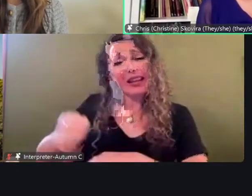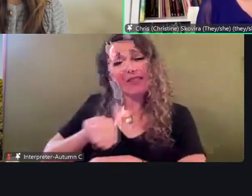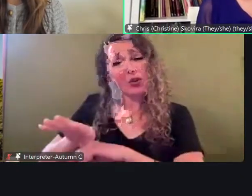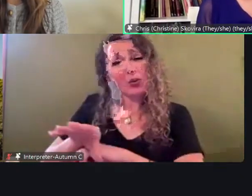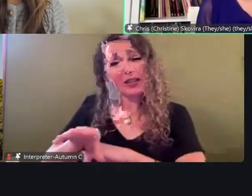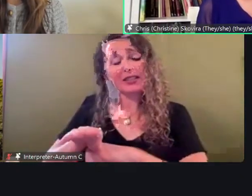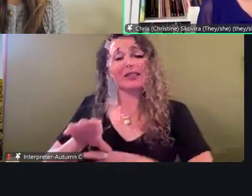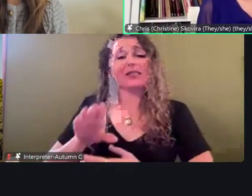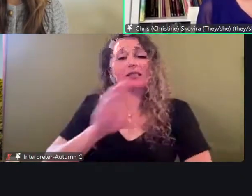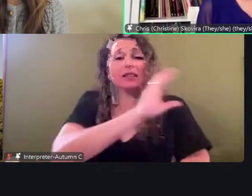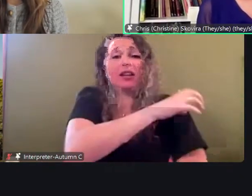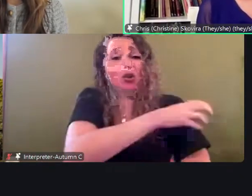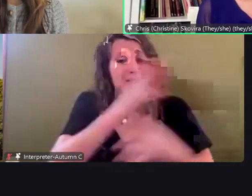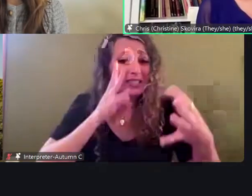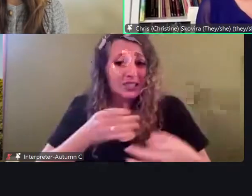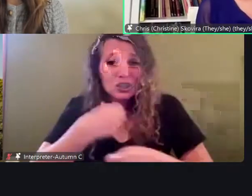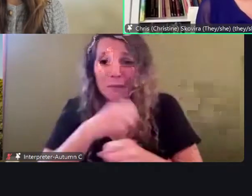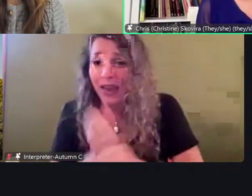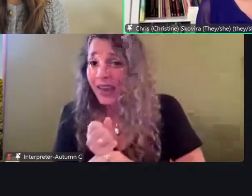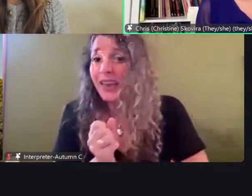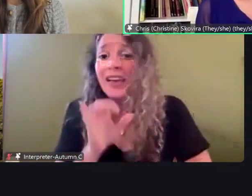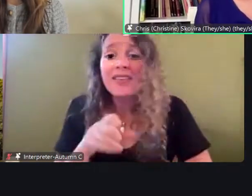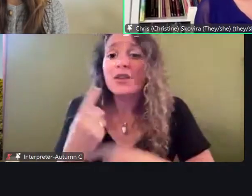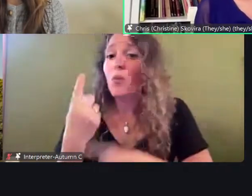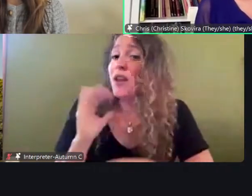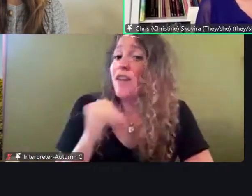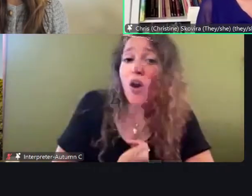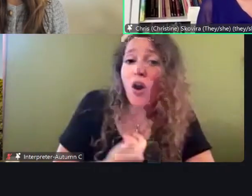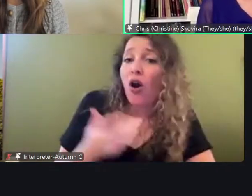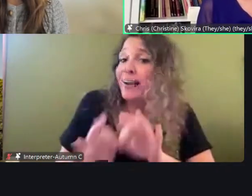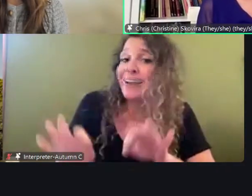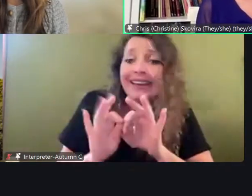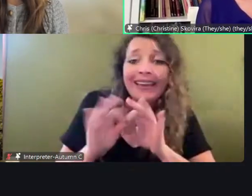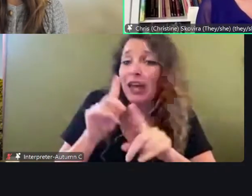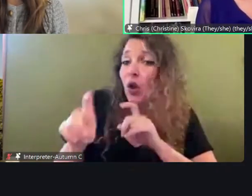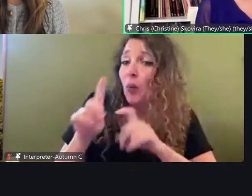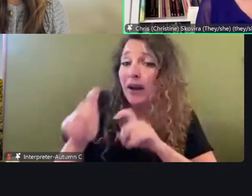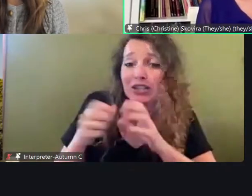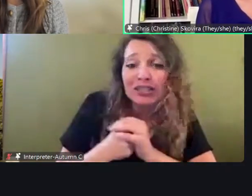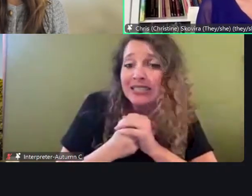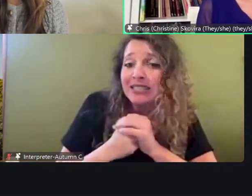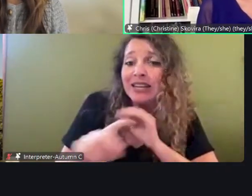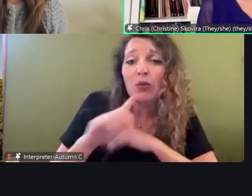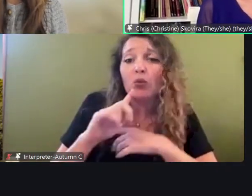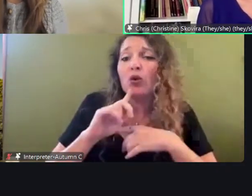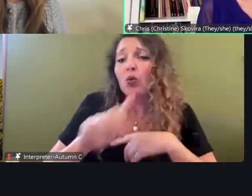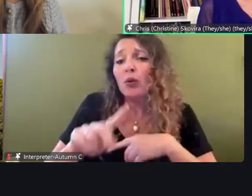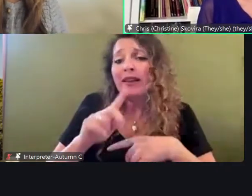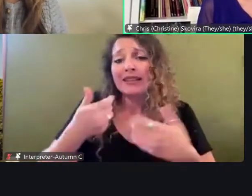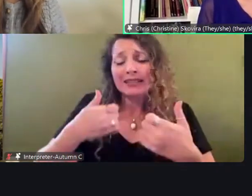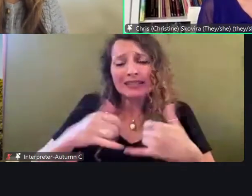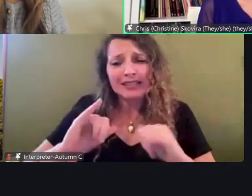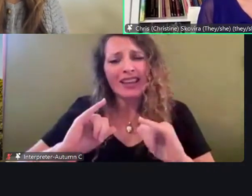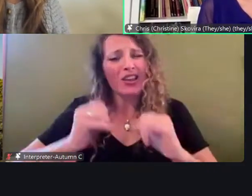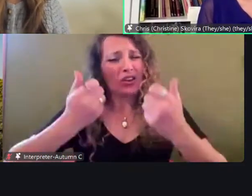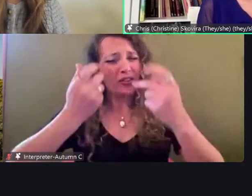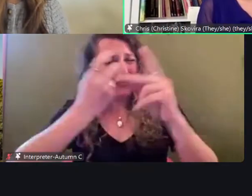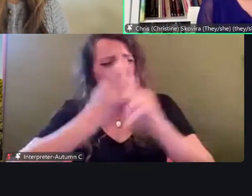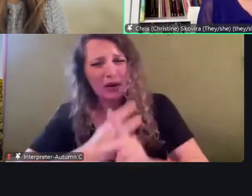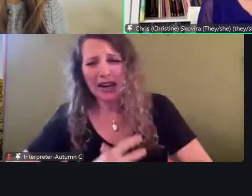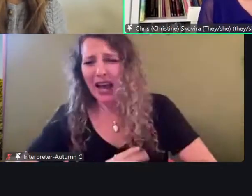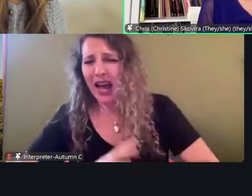what one of our key questions, and we're still kind of unraveling that. And it's complex.